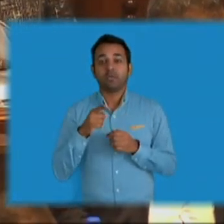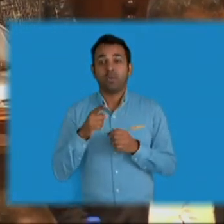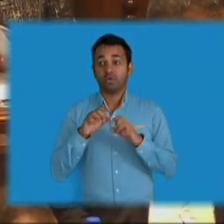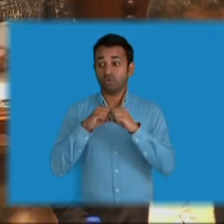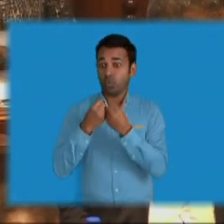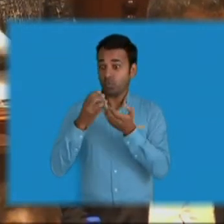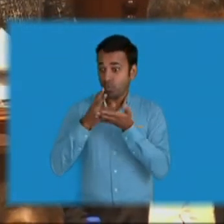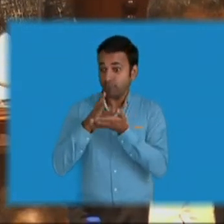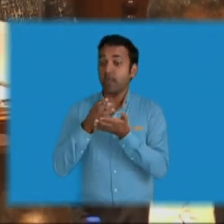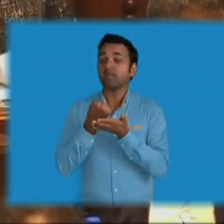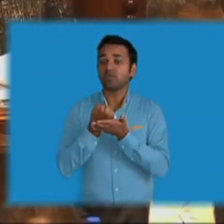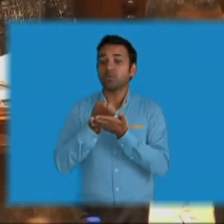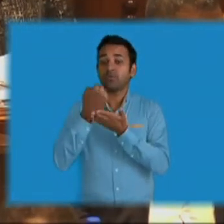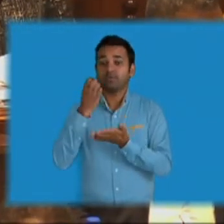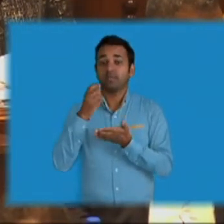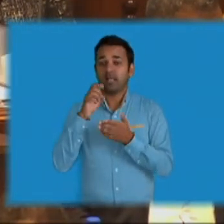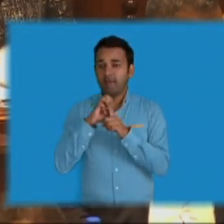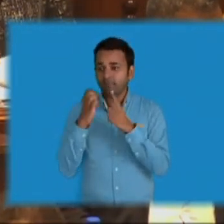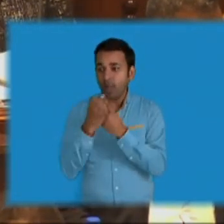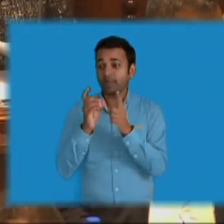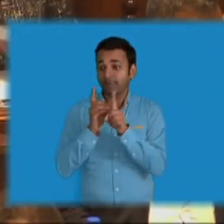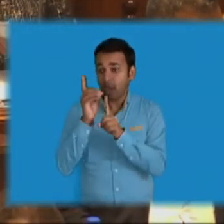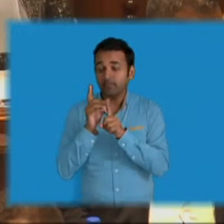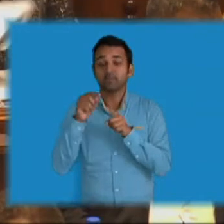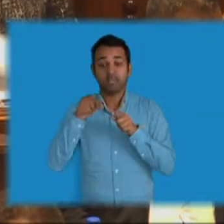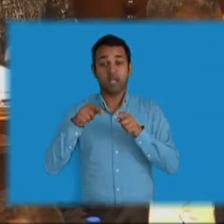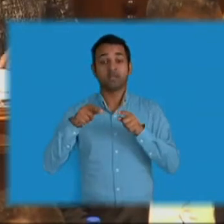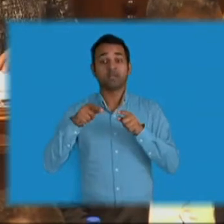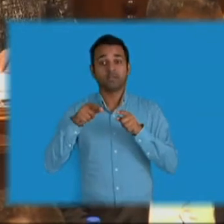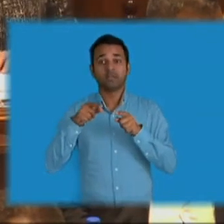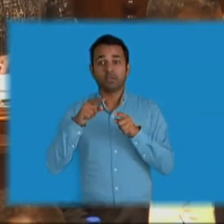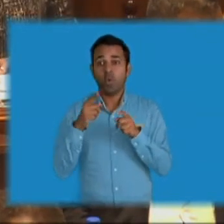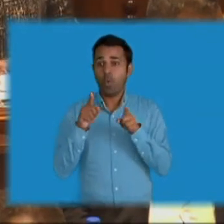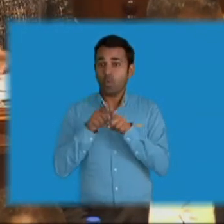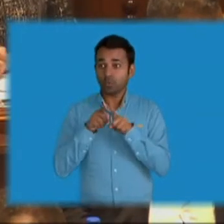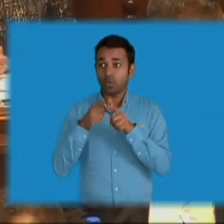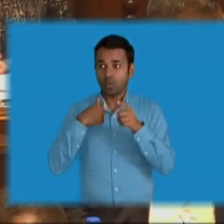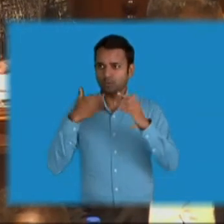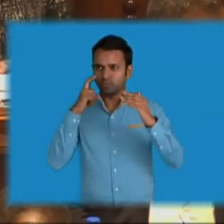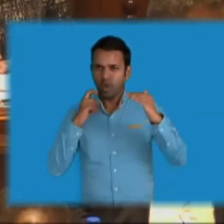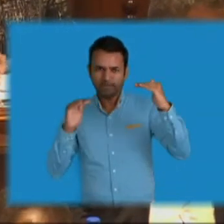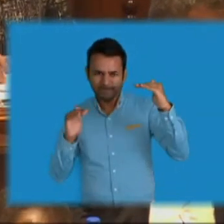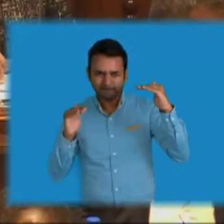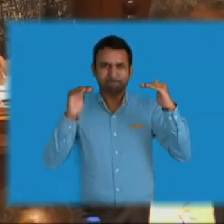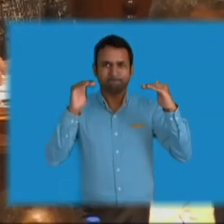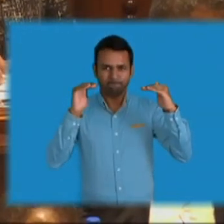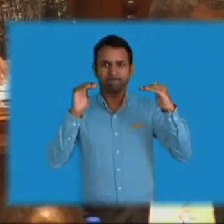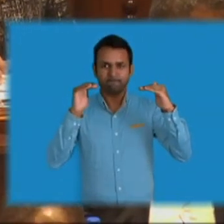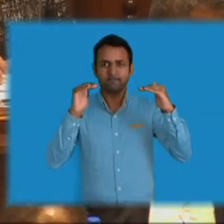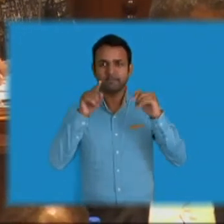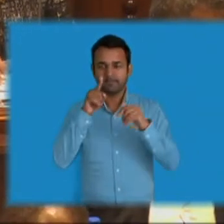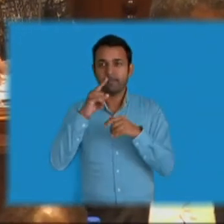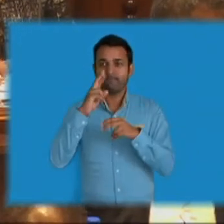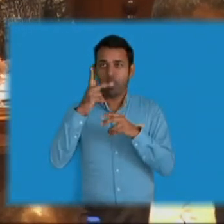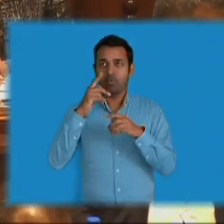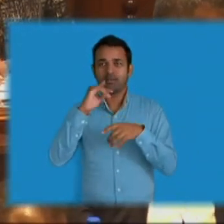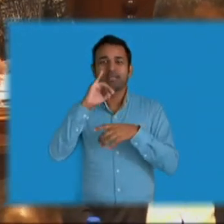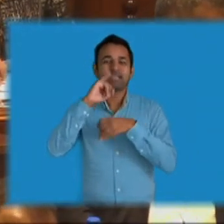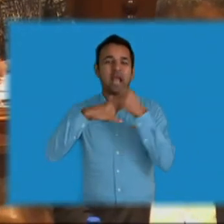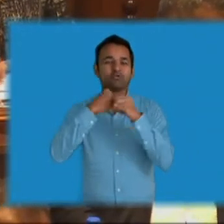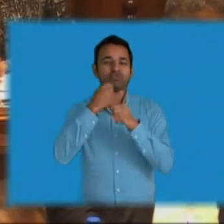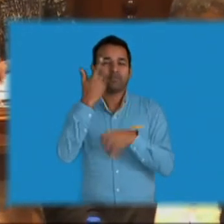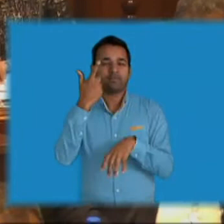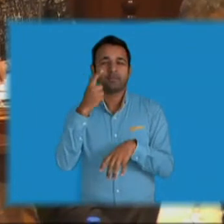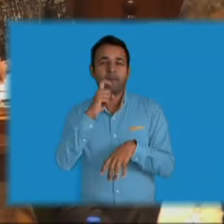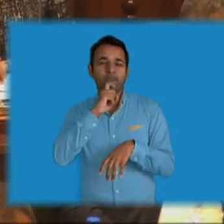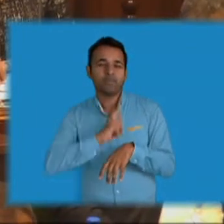environmental development locally, whilst working towards the international commitment on global forest goal number one, which